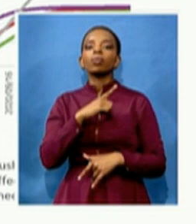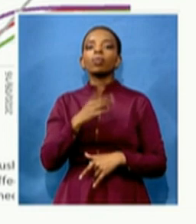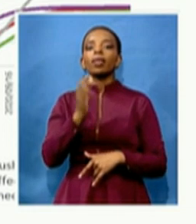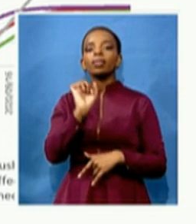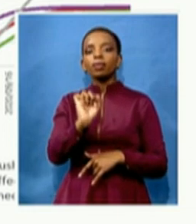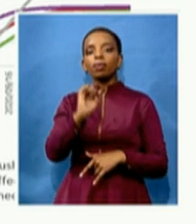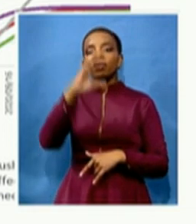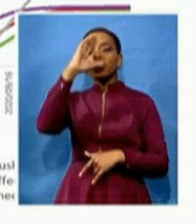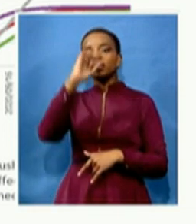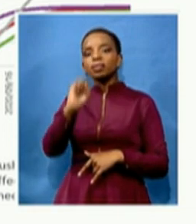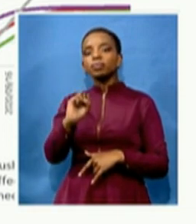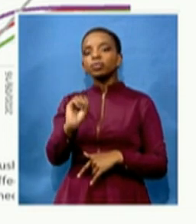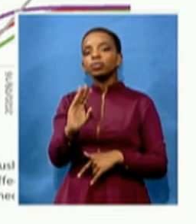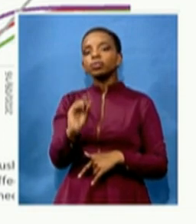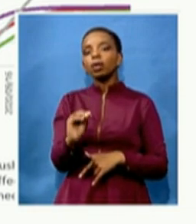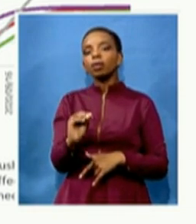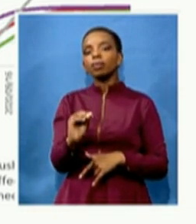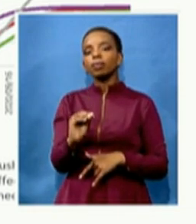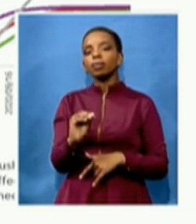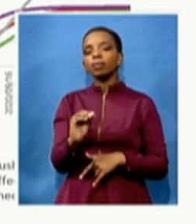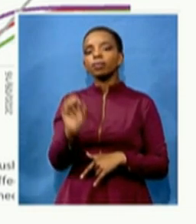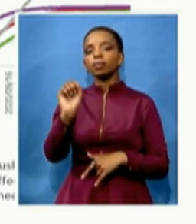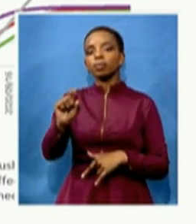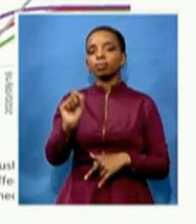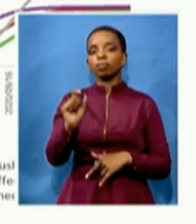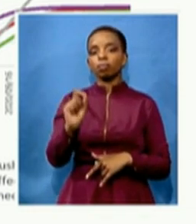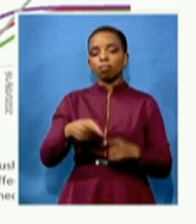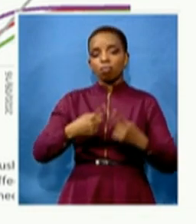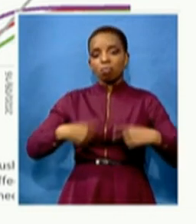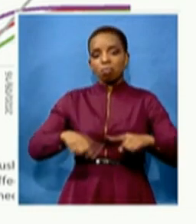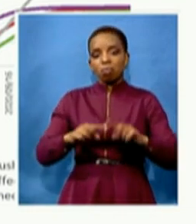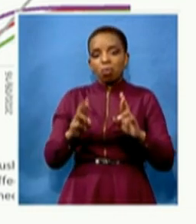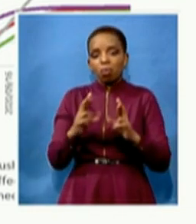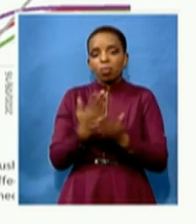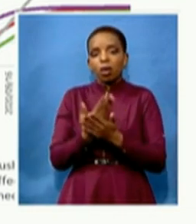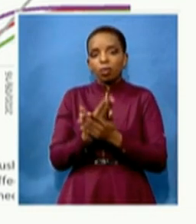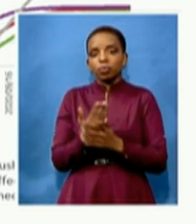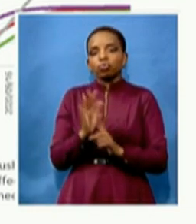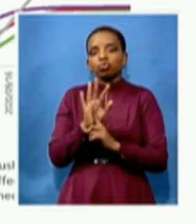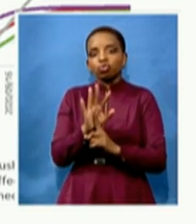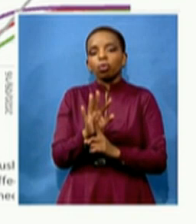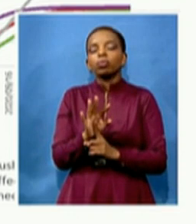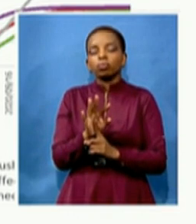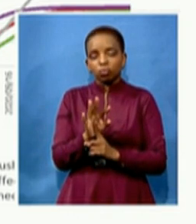releases, we hope that we'll be able to show some more data there.